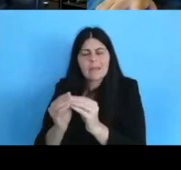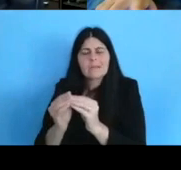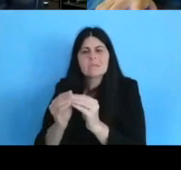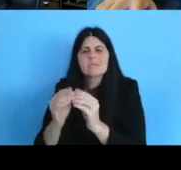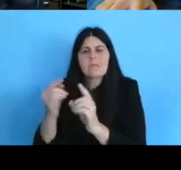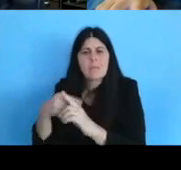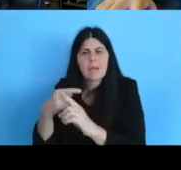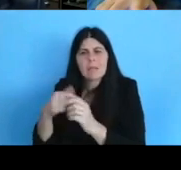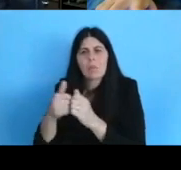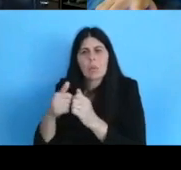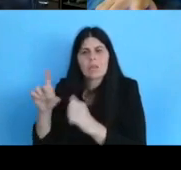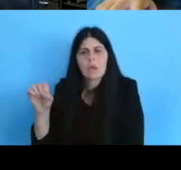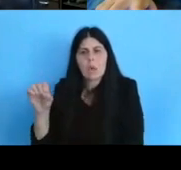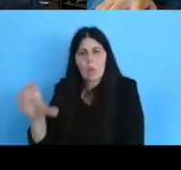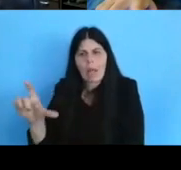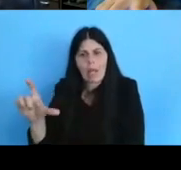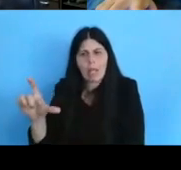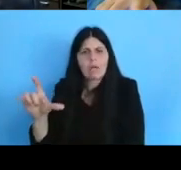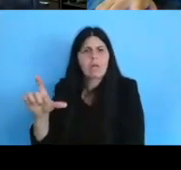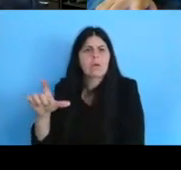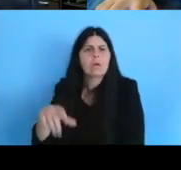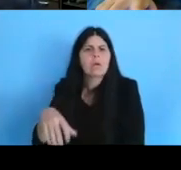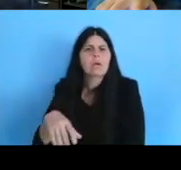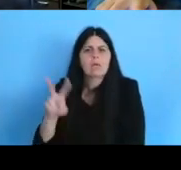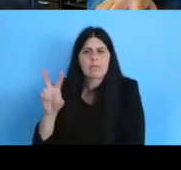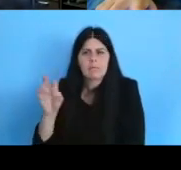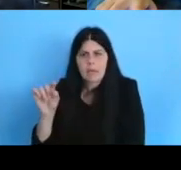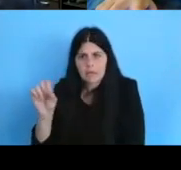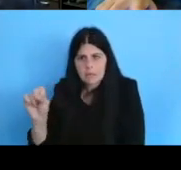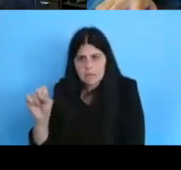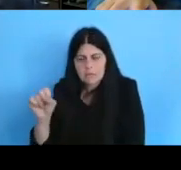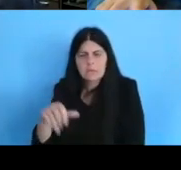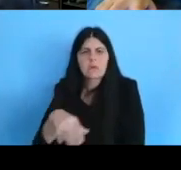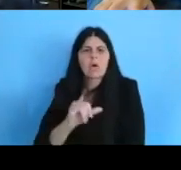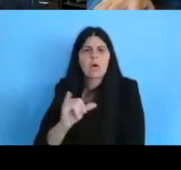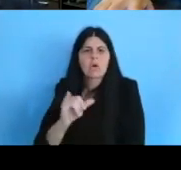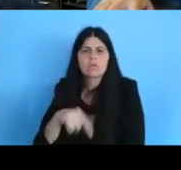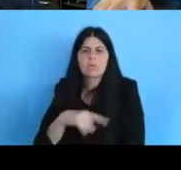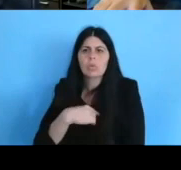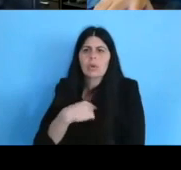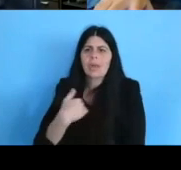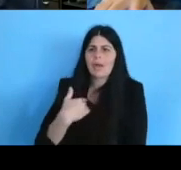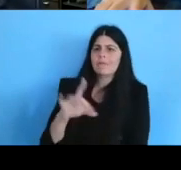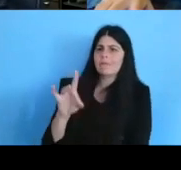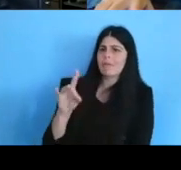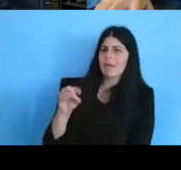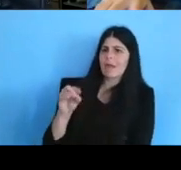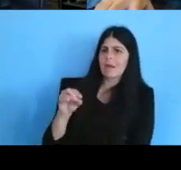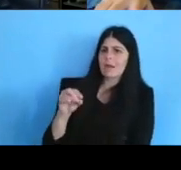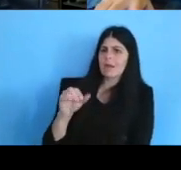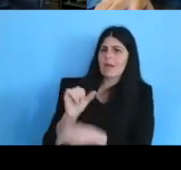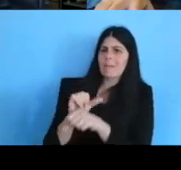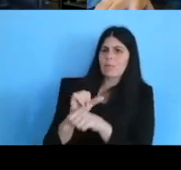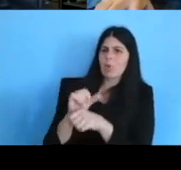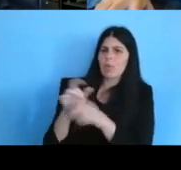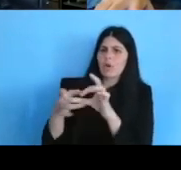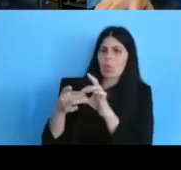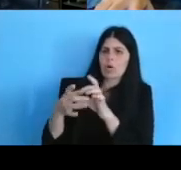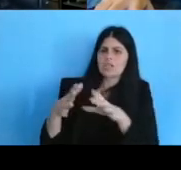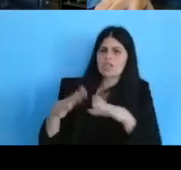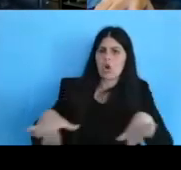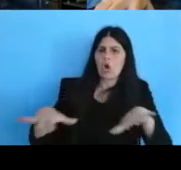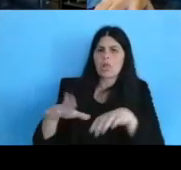DOL vets, and then we also work with some of we have 80 employment coordinators throughout the country. There's one at each